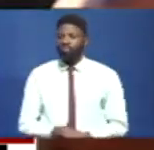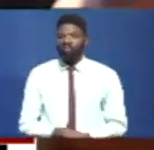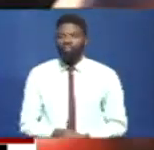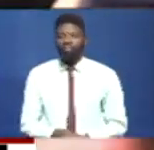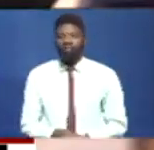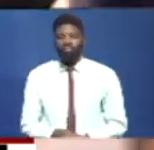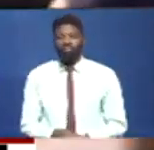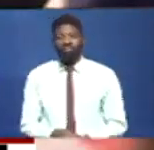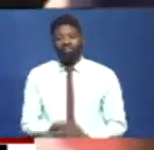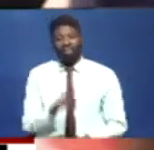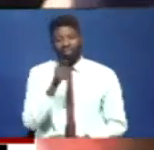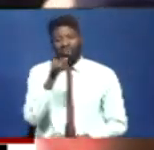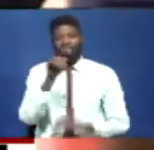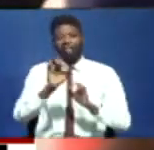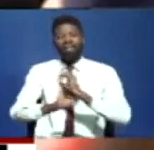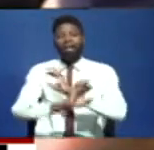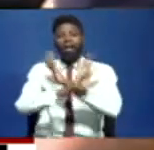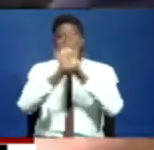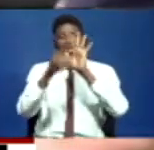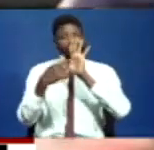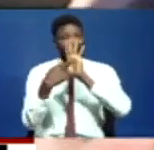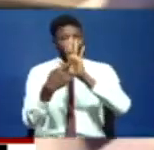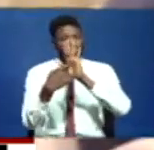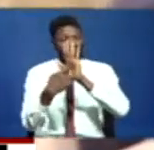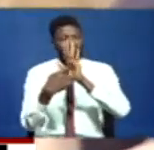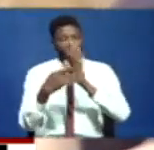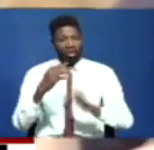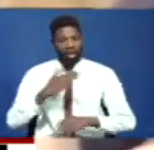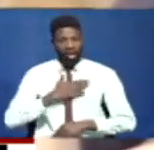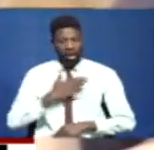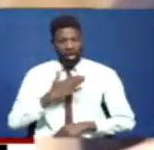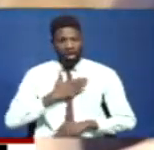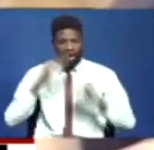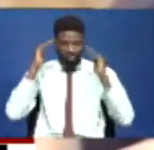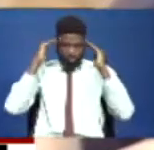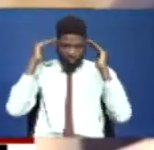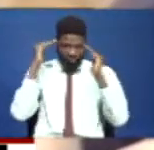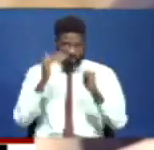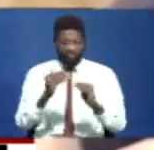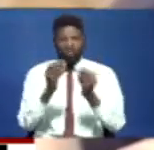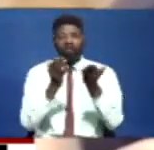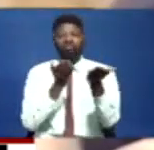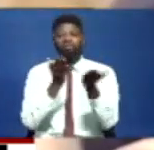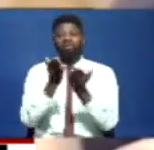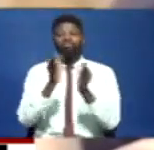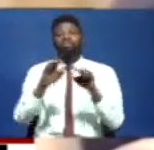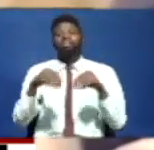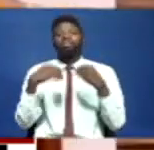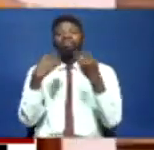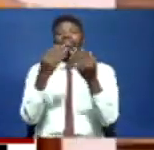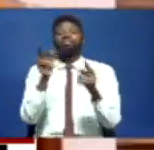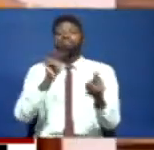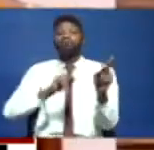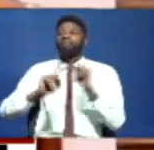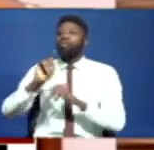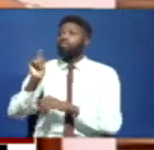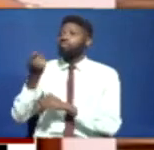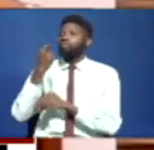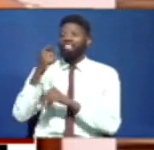This is a clear indication of our commitment to serve the people of Kenya. As a national